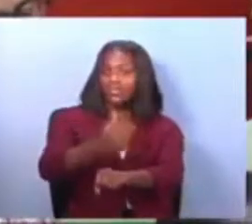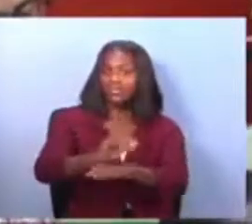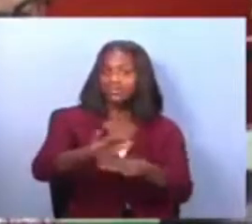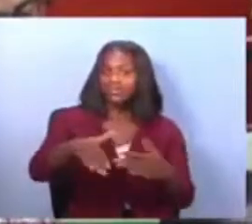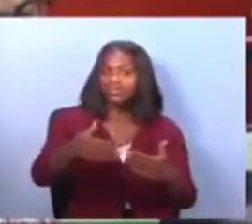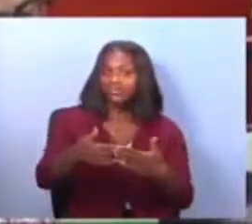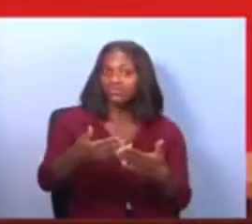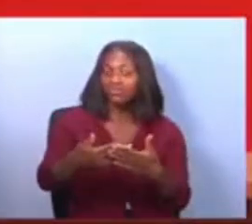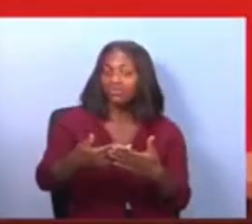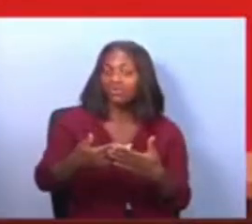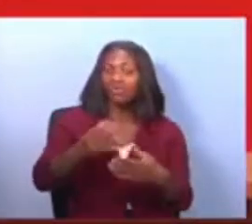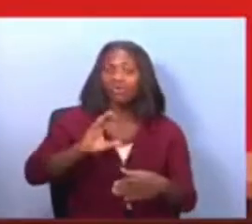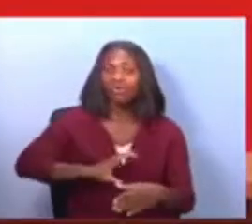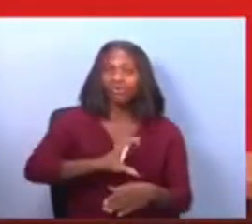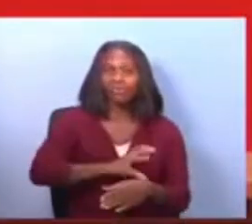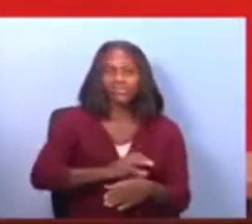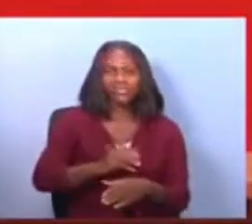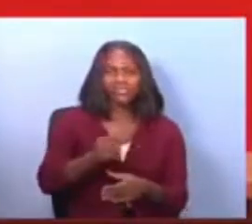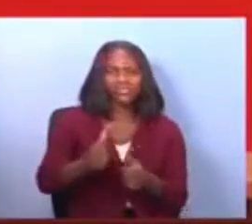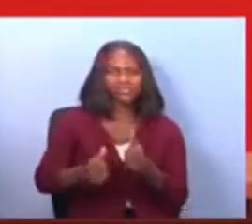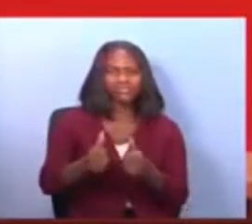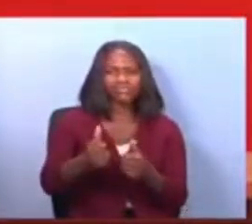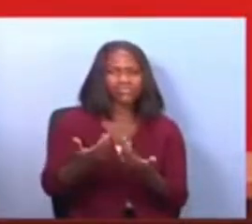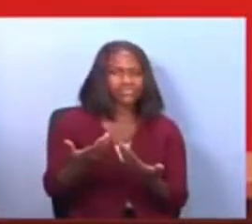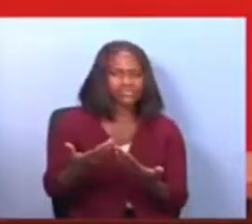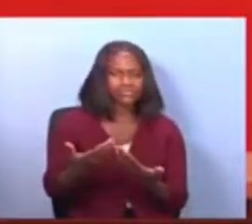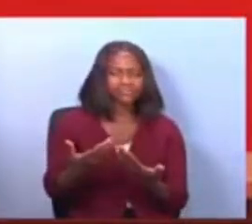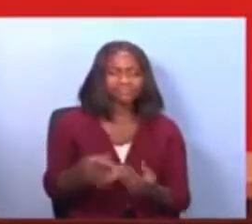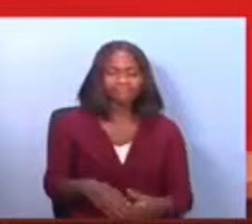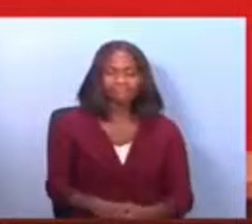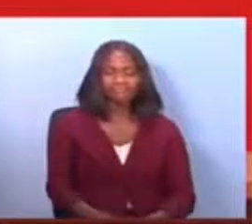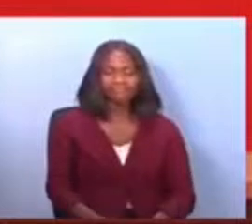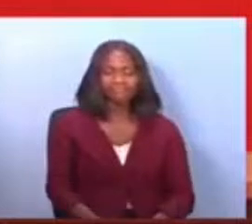you. Thank you very much.